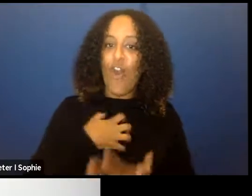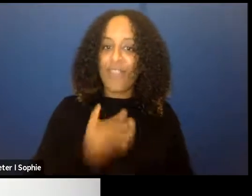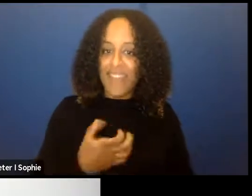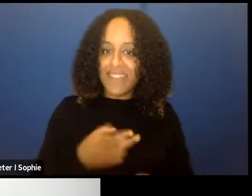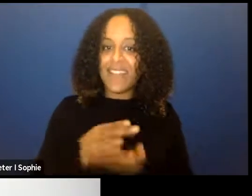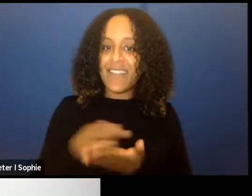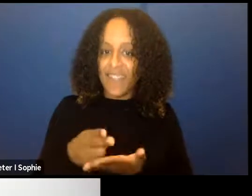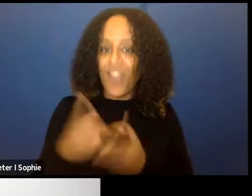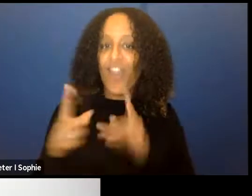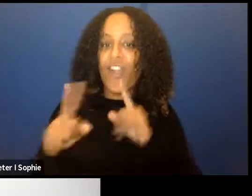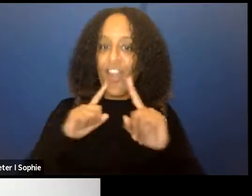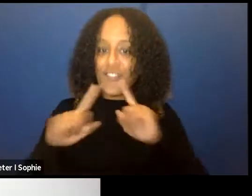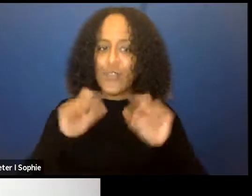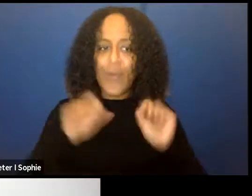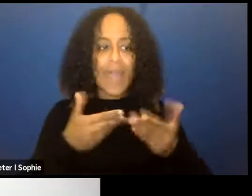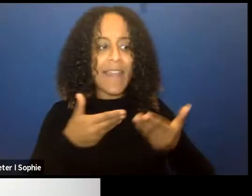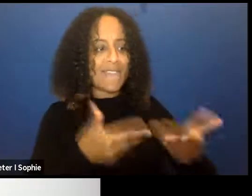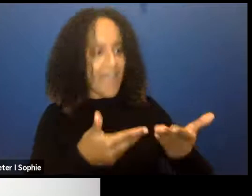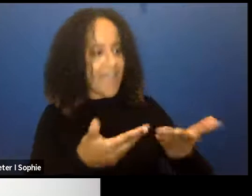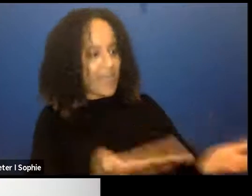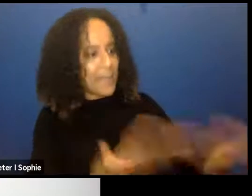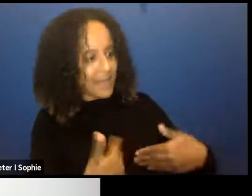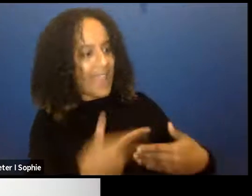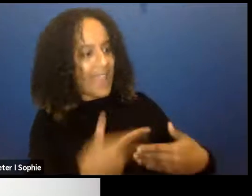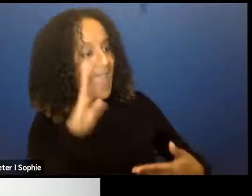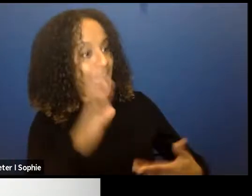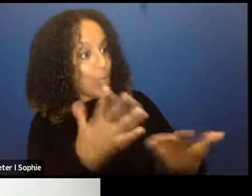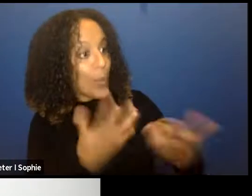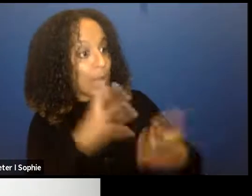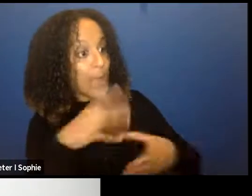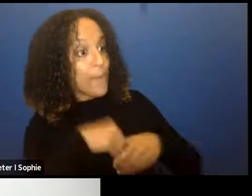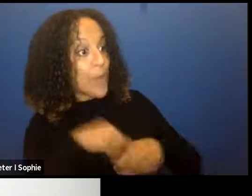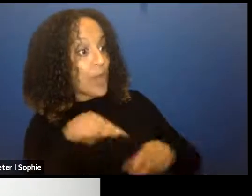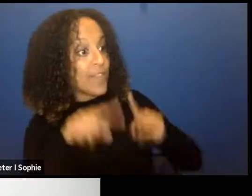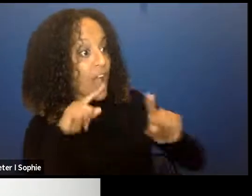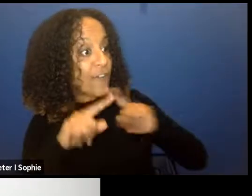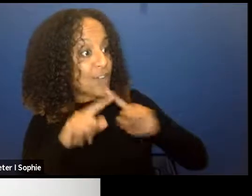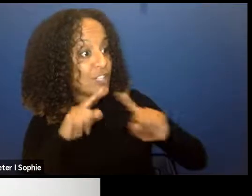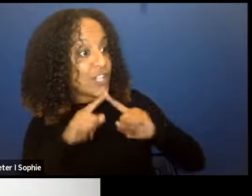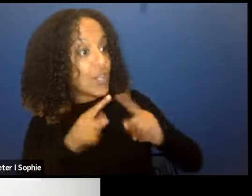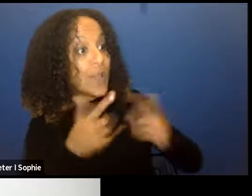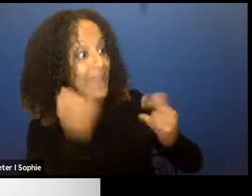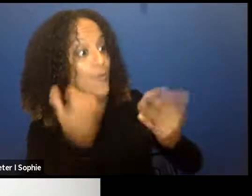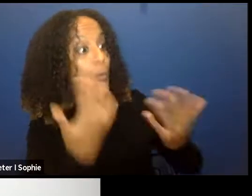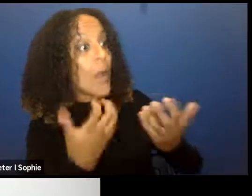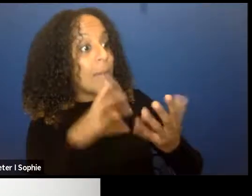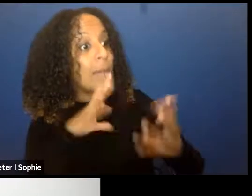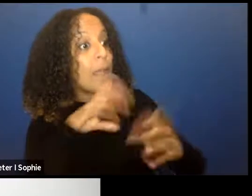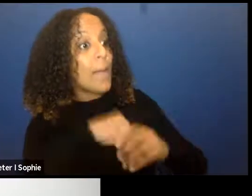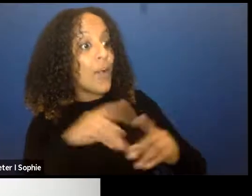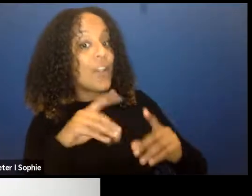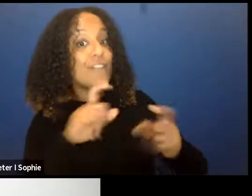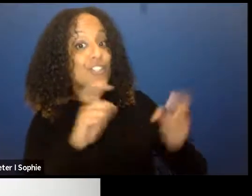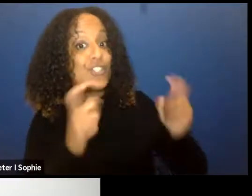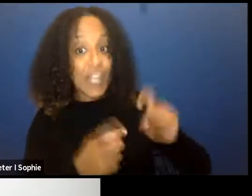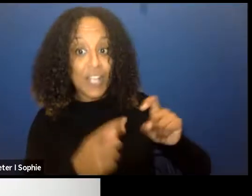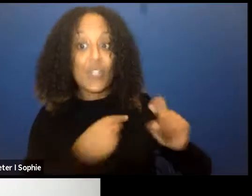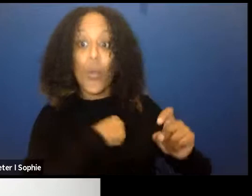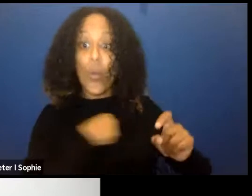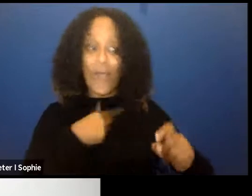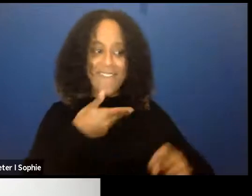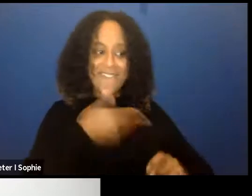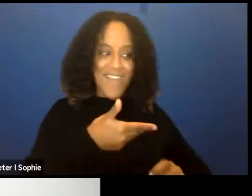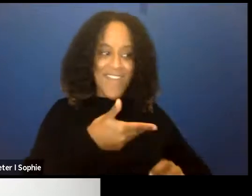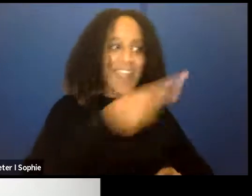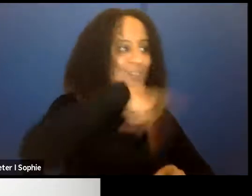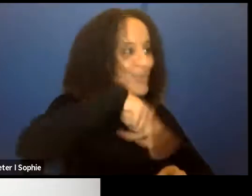you can invite them in and say, hey, if you really want to be a part of the conversation, if you want to be a part of change, we're inviting you to be a